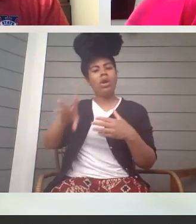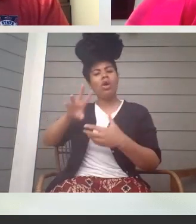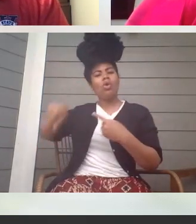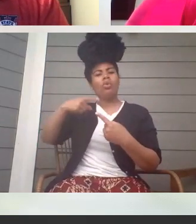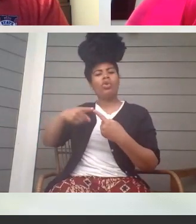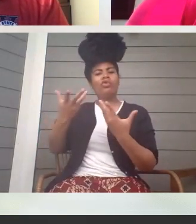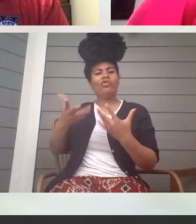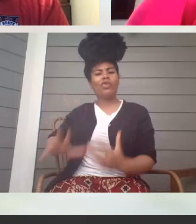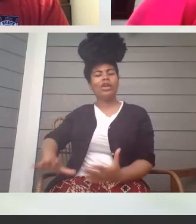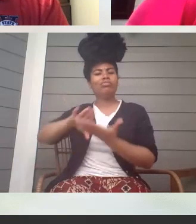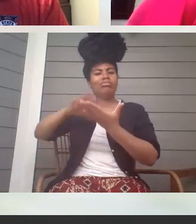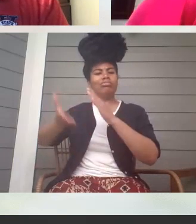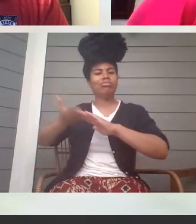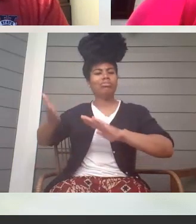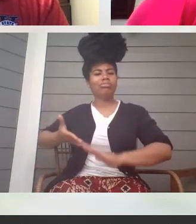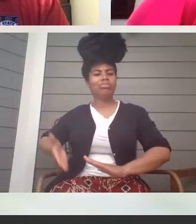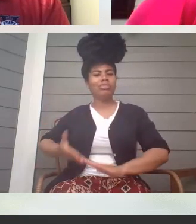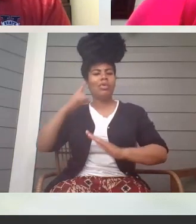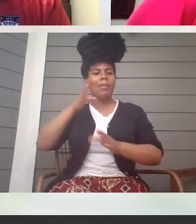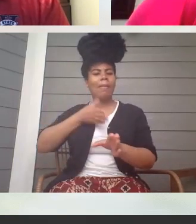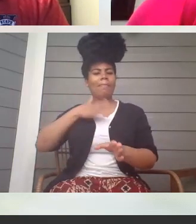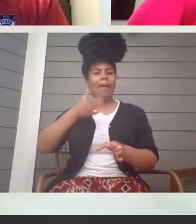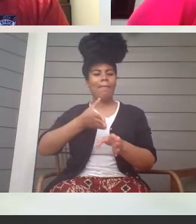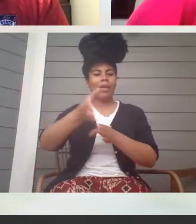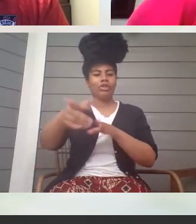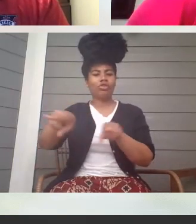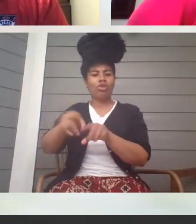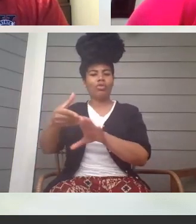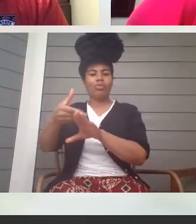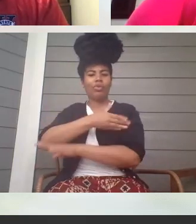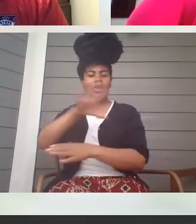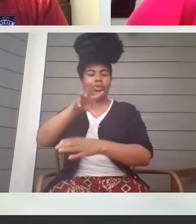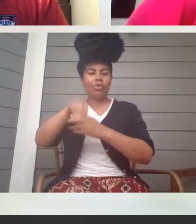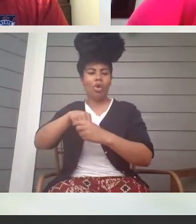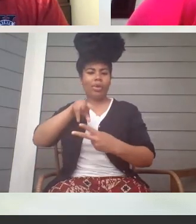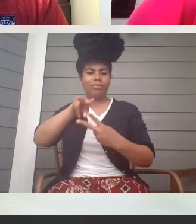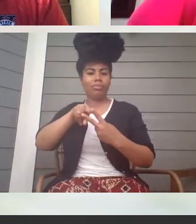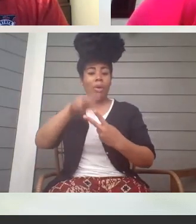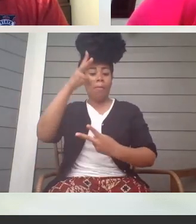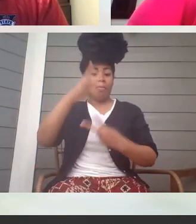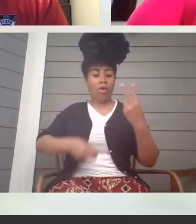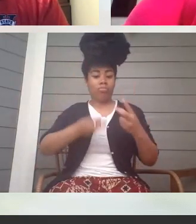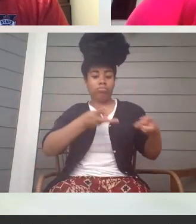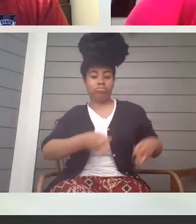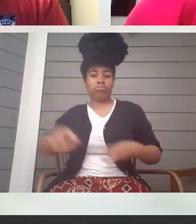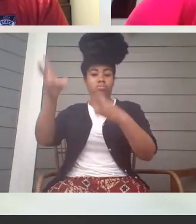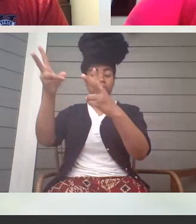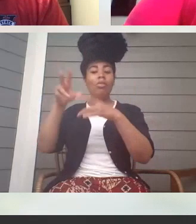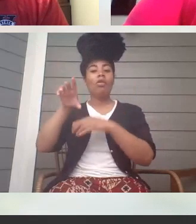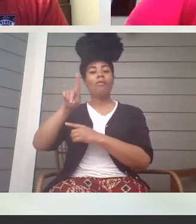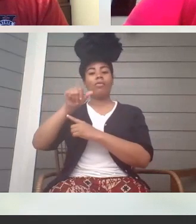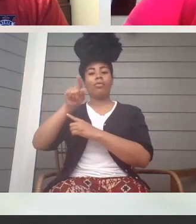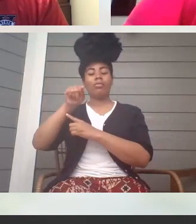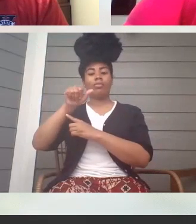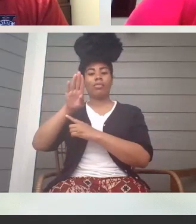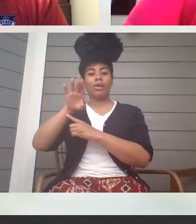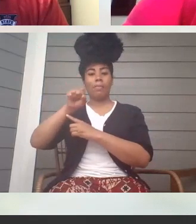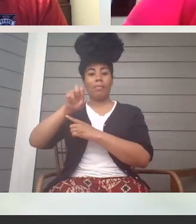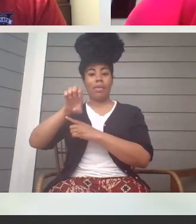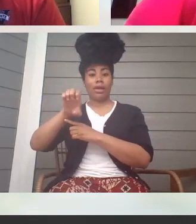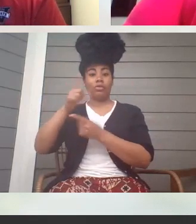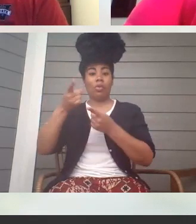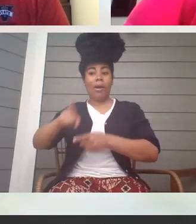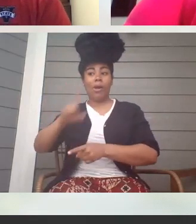your information goes into a database. So all of the information you provide will be retrieved by the advising center where your major